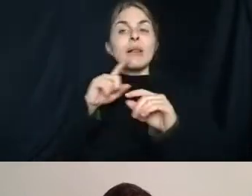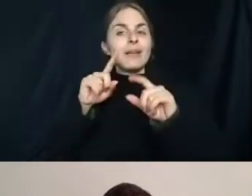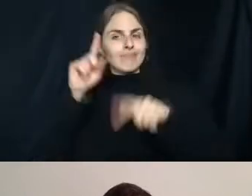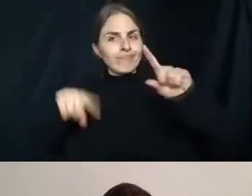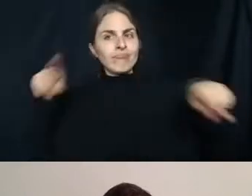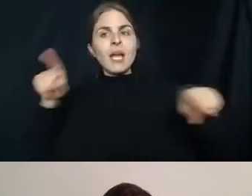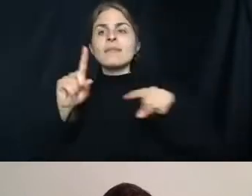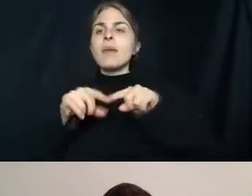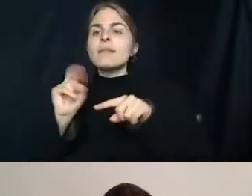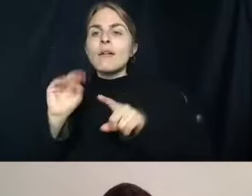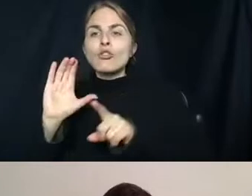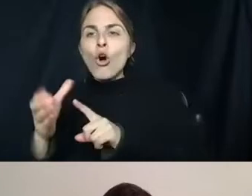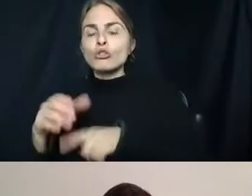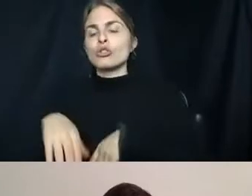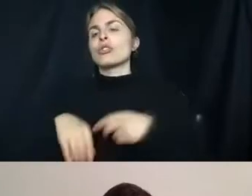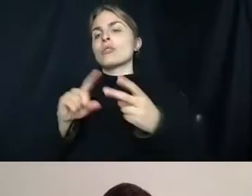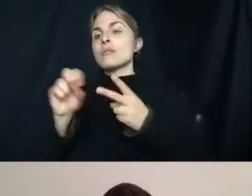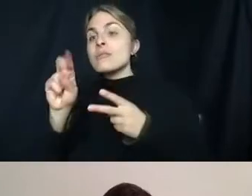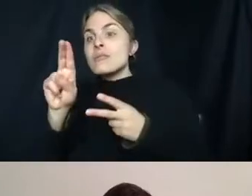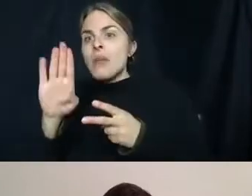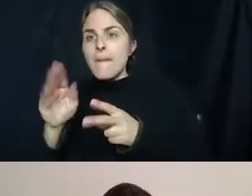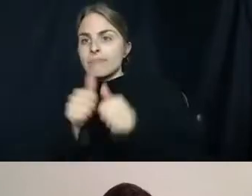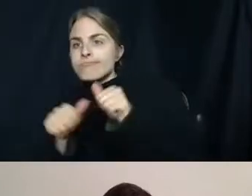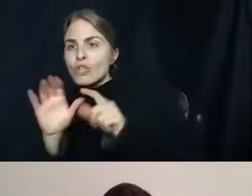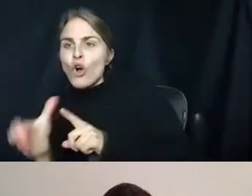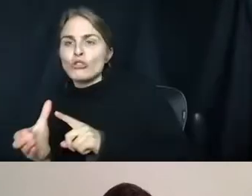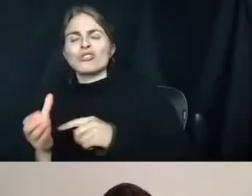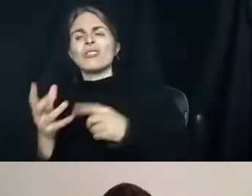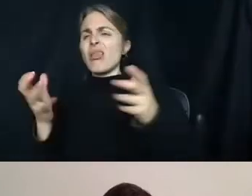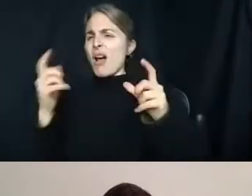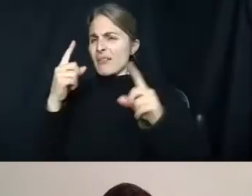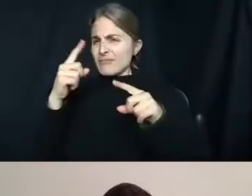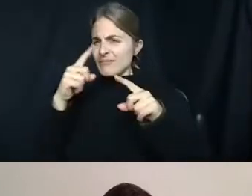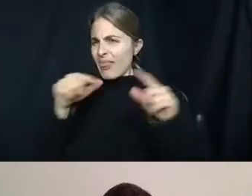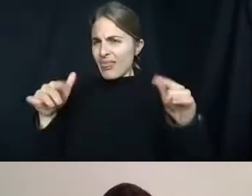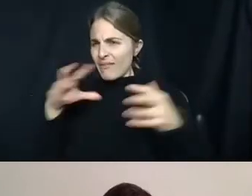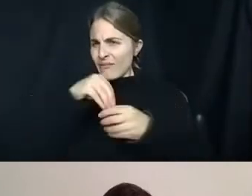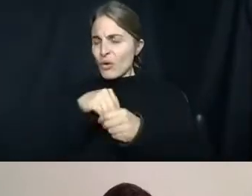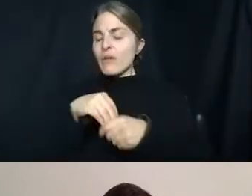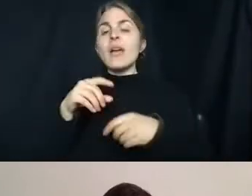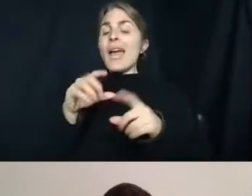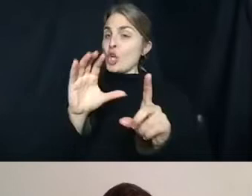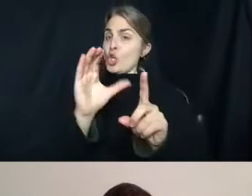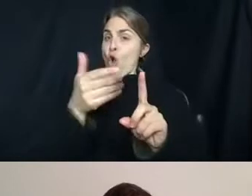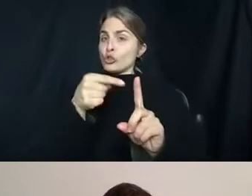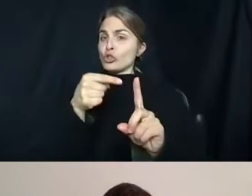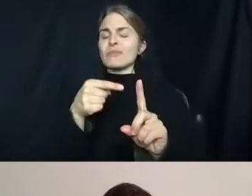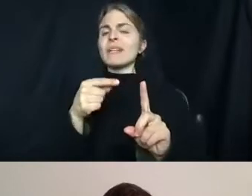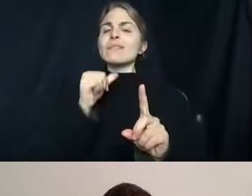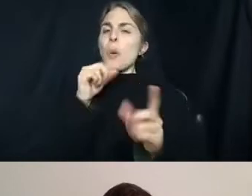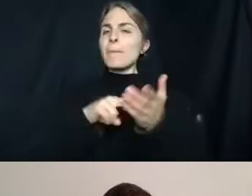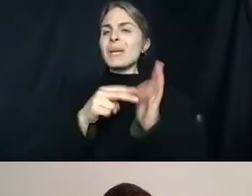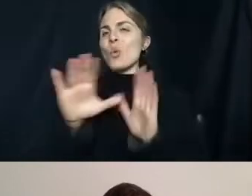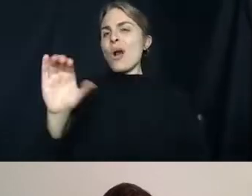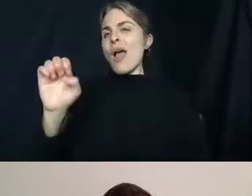your subculture. Like, yeah, so yeah, just a lot of considerations. And by culture, I don't just mean like maybe your ethnicity,